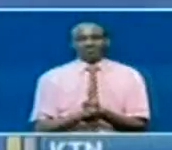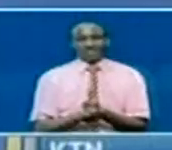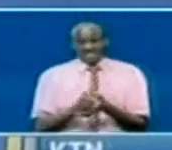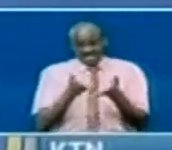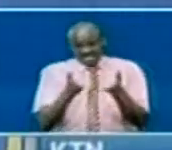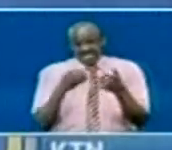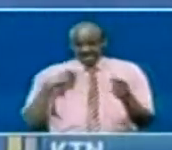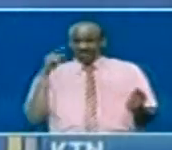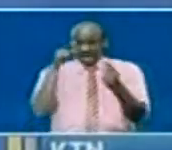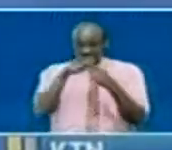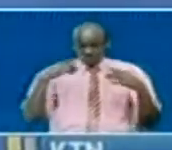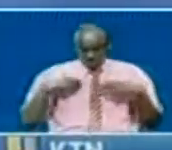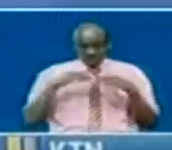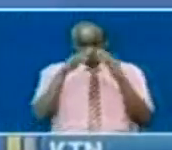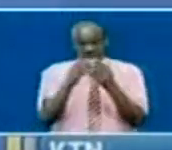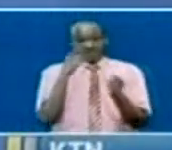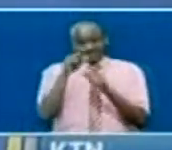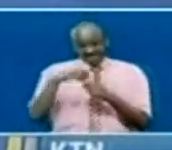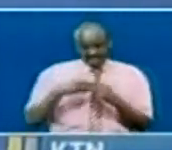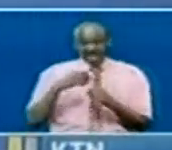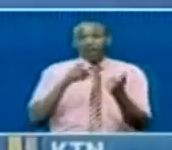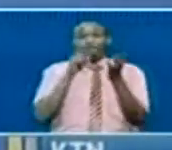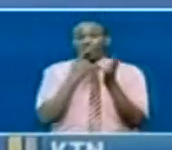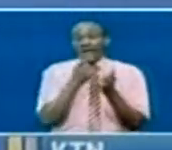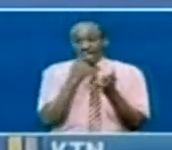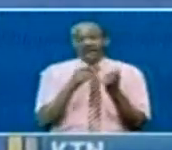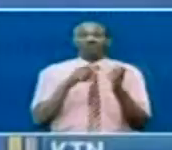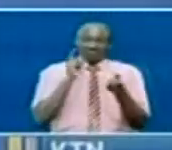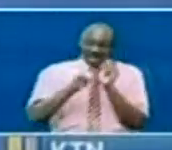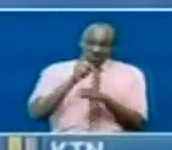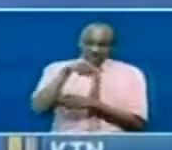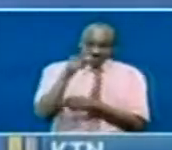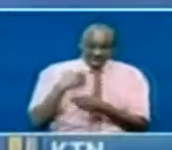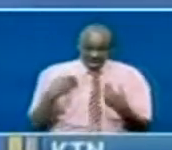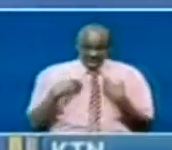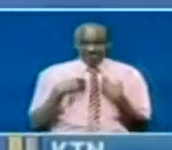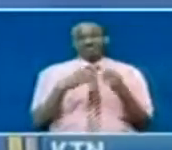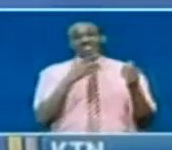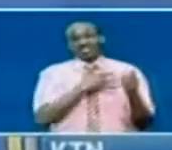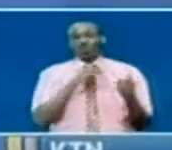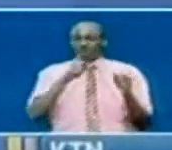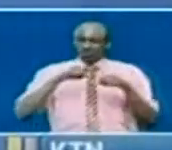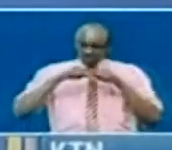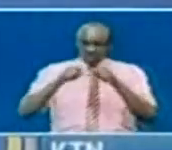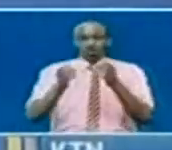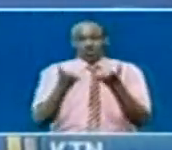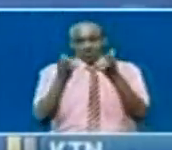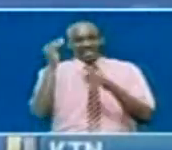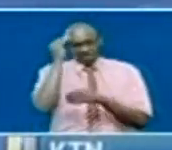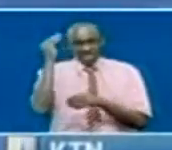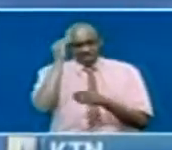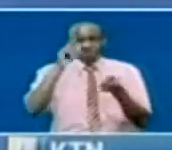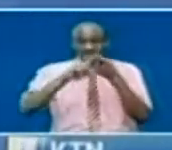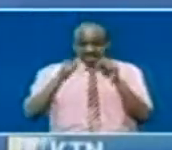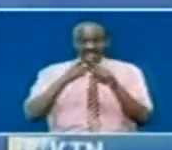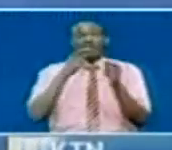Besides aiming at producing world beaters, the Mwea Classic Marathon, through its motto inspiring a generation, hopes to continue improving education standards in